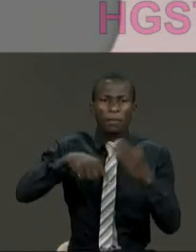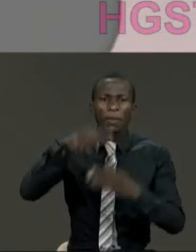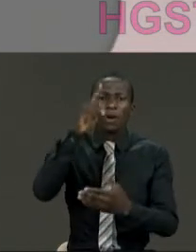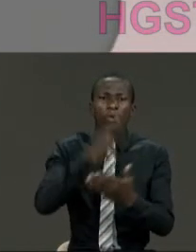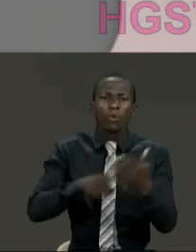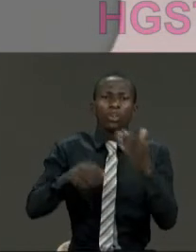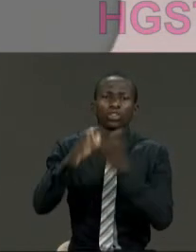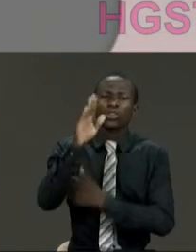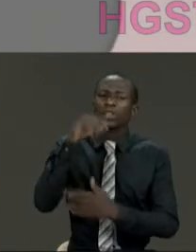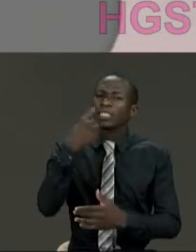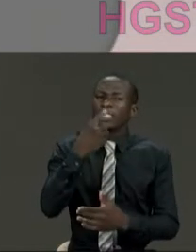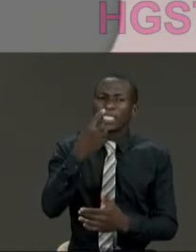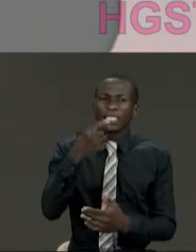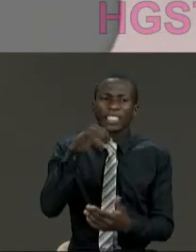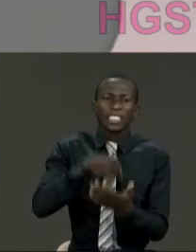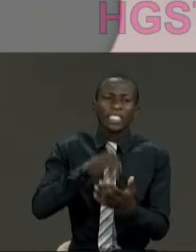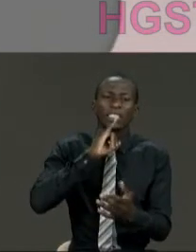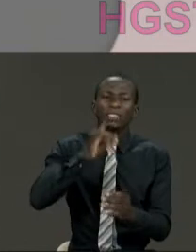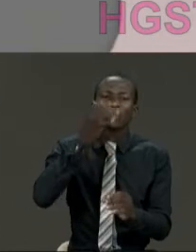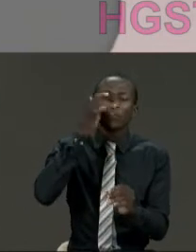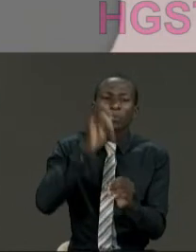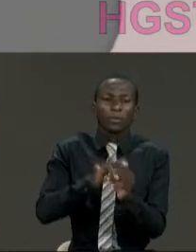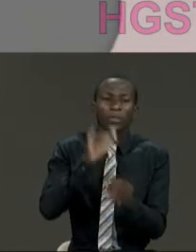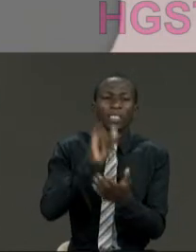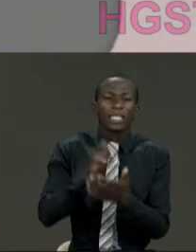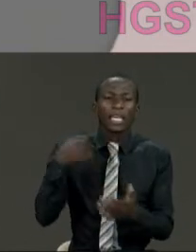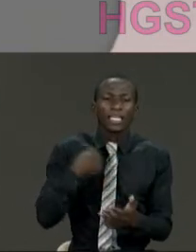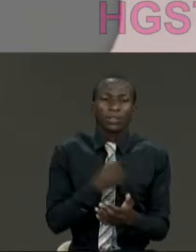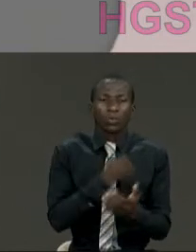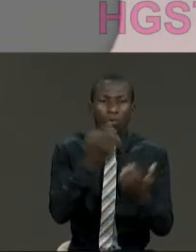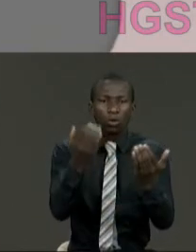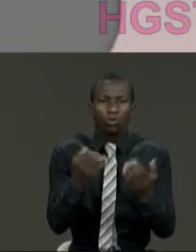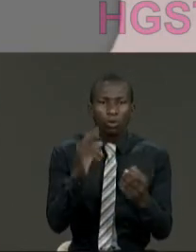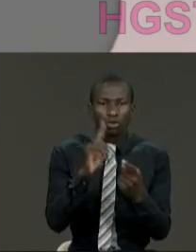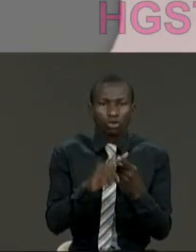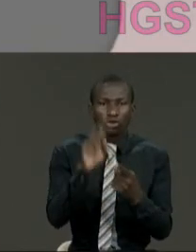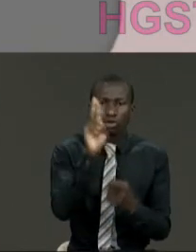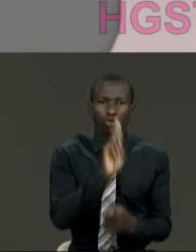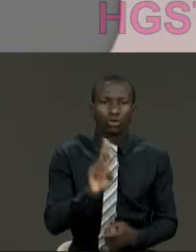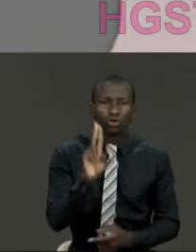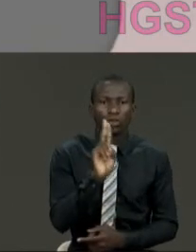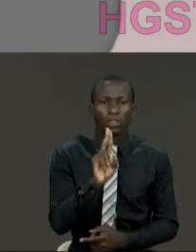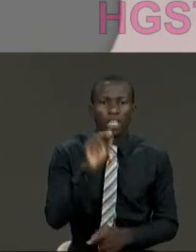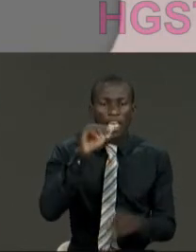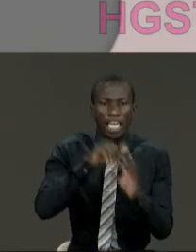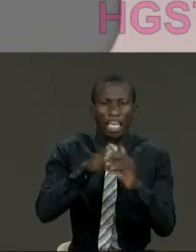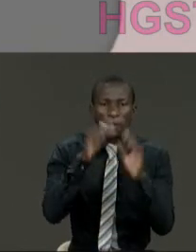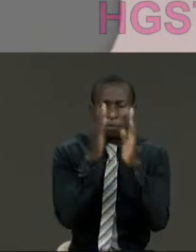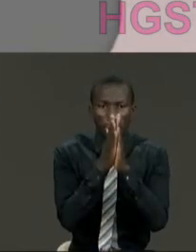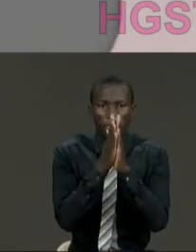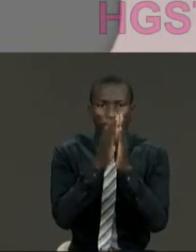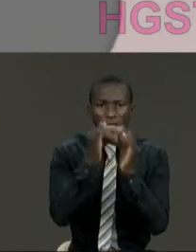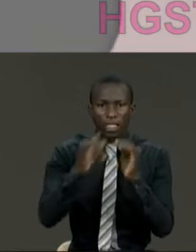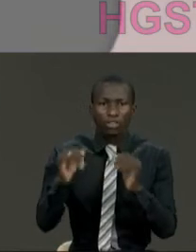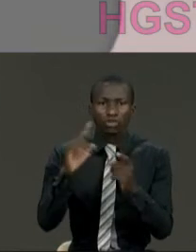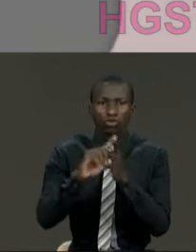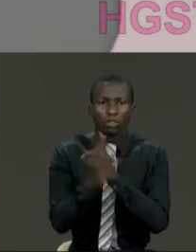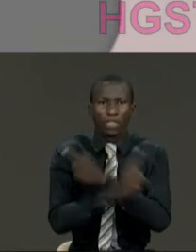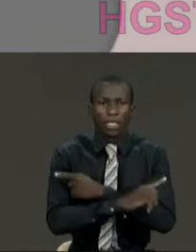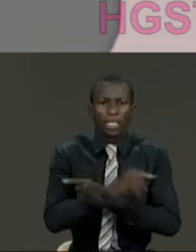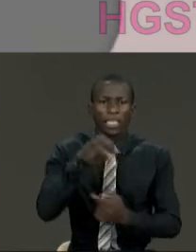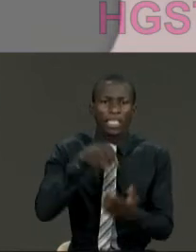said. It's a promise that we want to use in praying today.